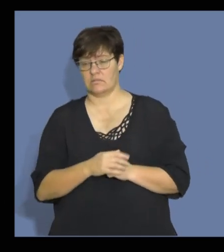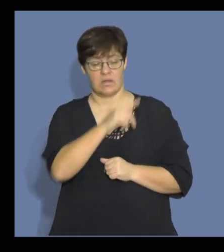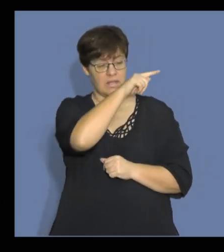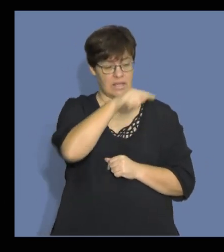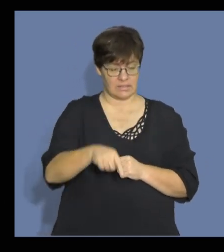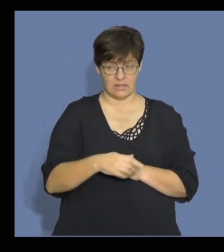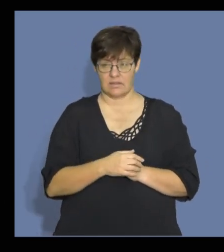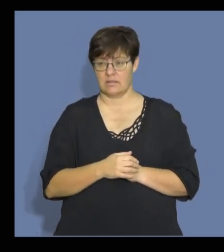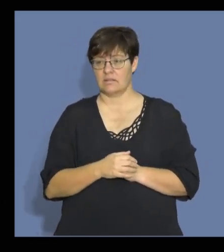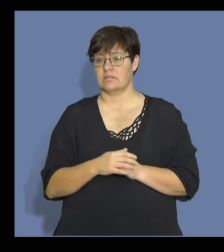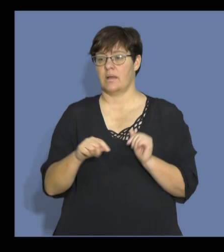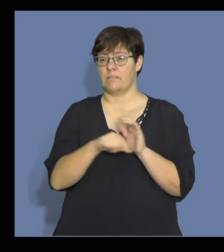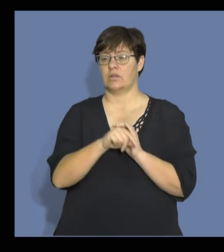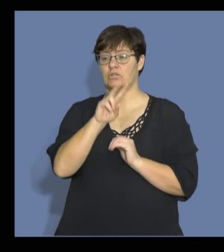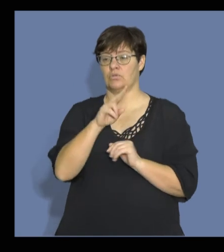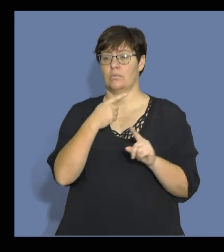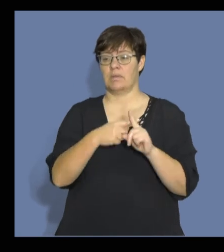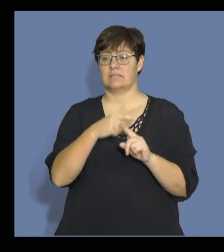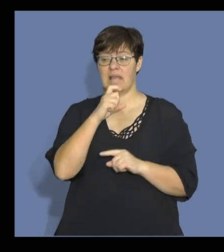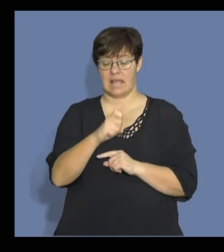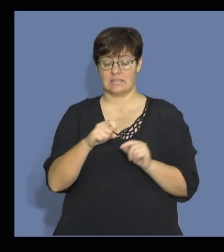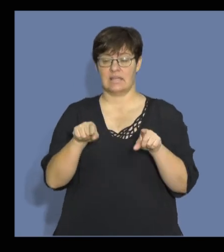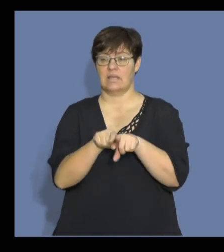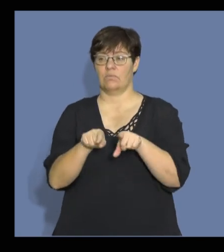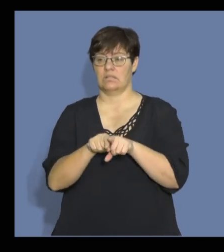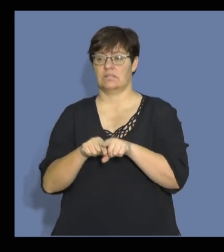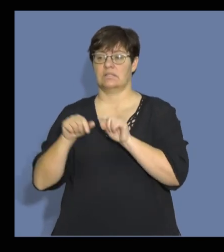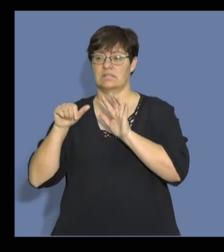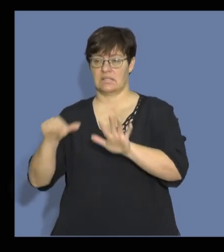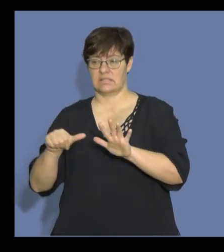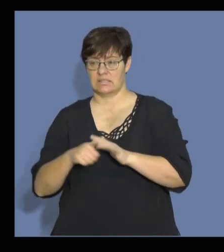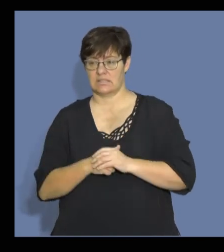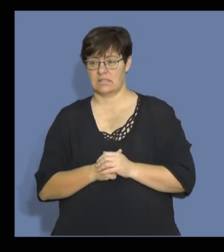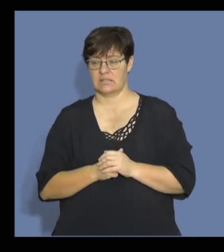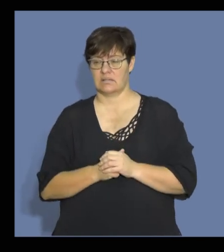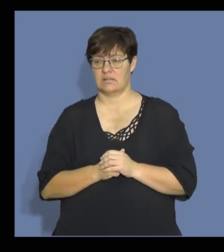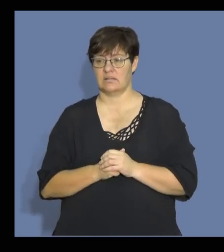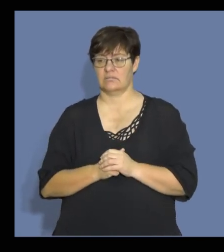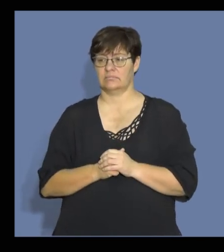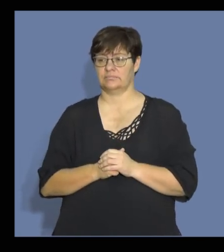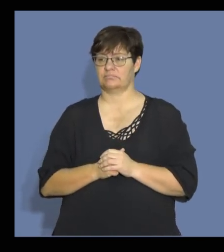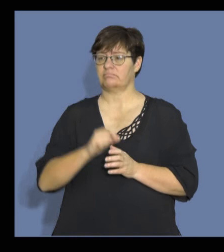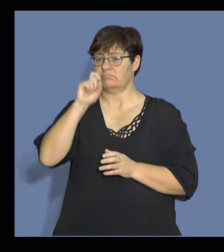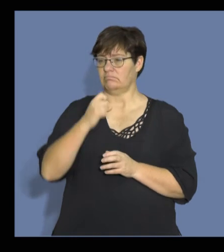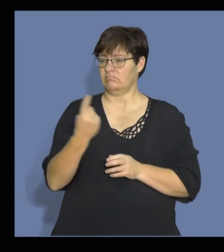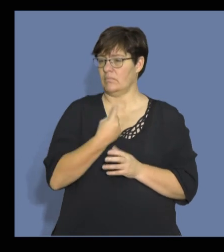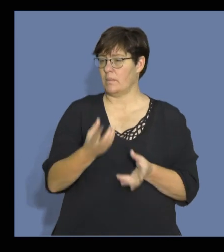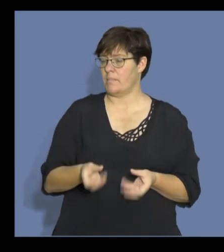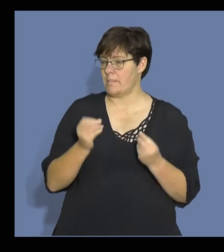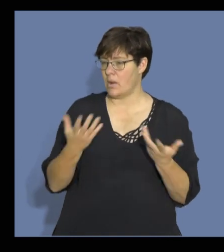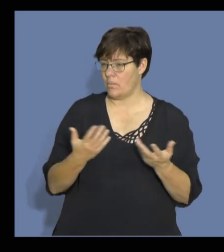The 2's will cancel, and I'm left with -2 plus X is equal to 6. Then how do I get the X